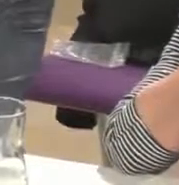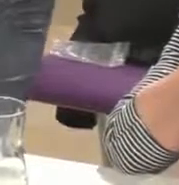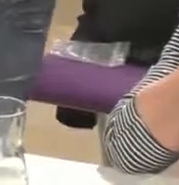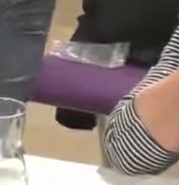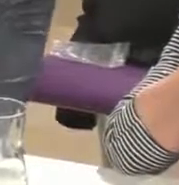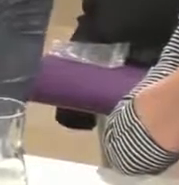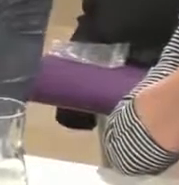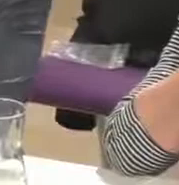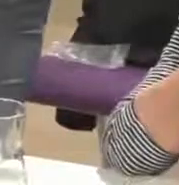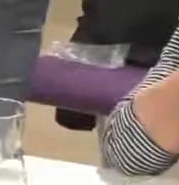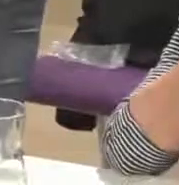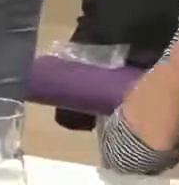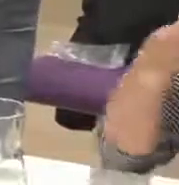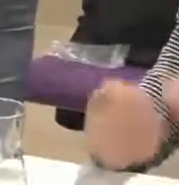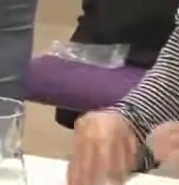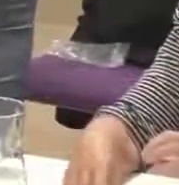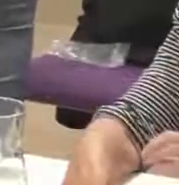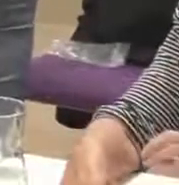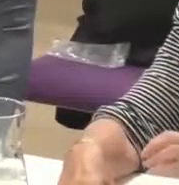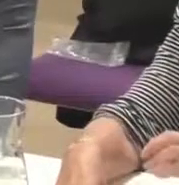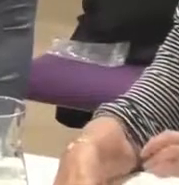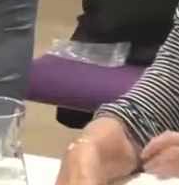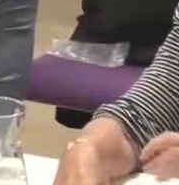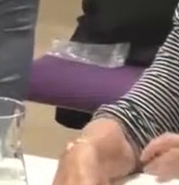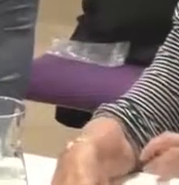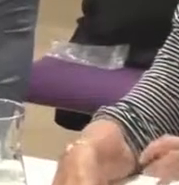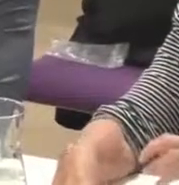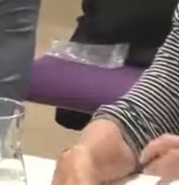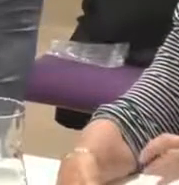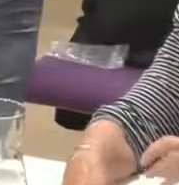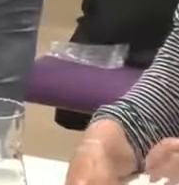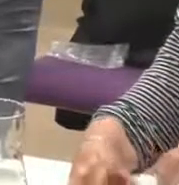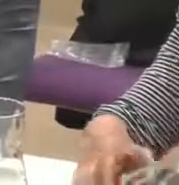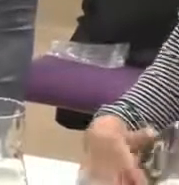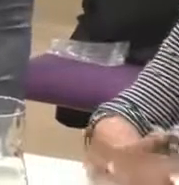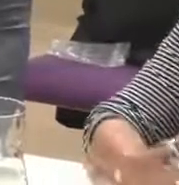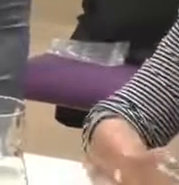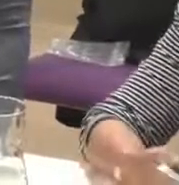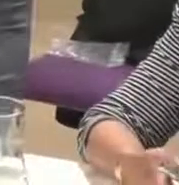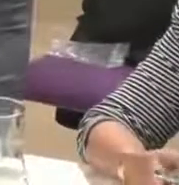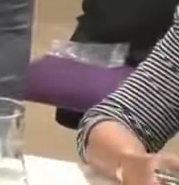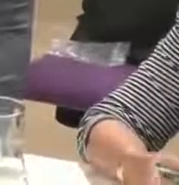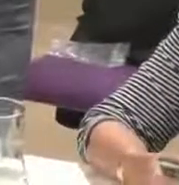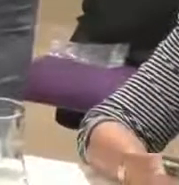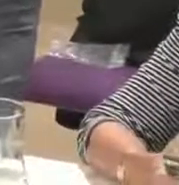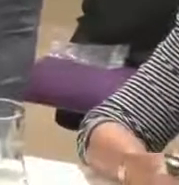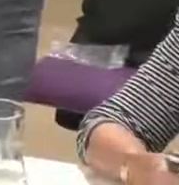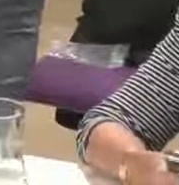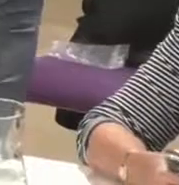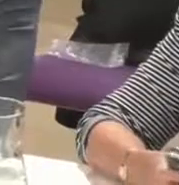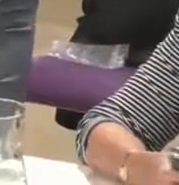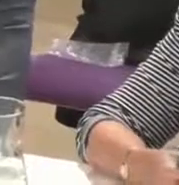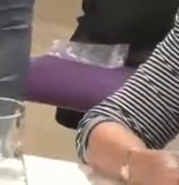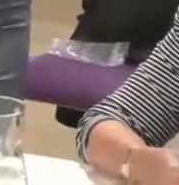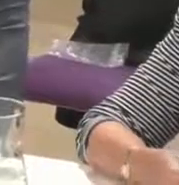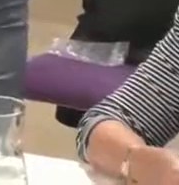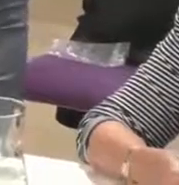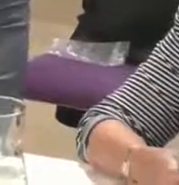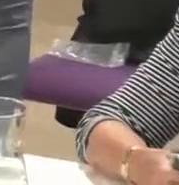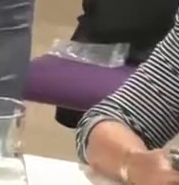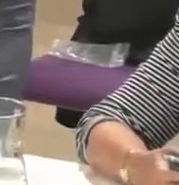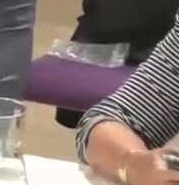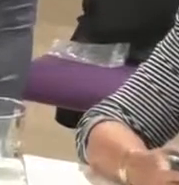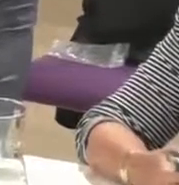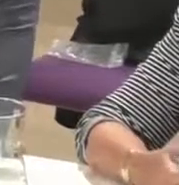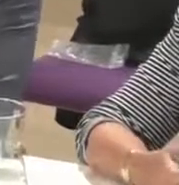collaboration between local government, civil society, academia, which will be launched in October. At the framework of this World Urban Forum, the